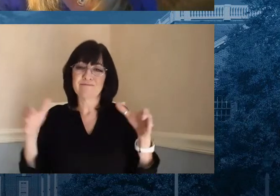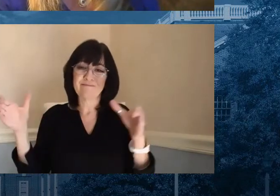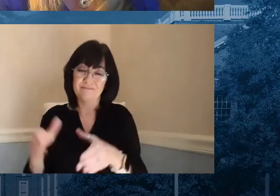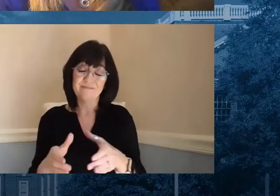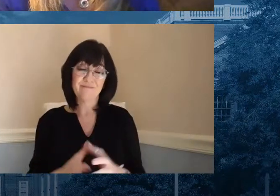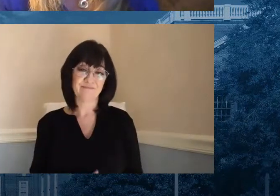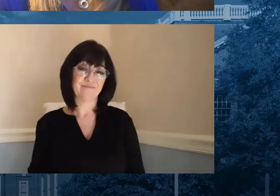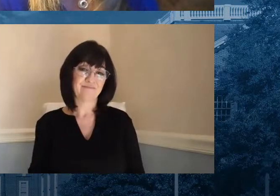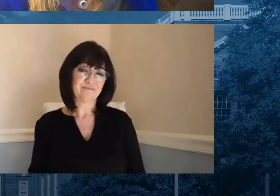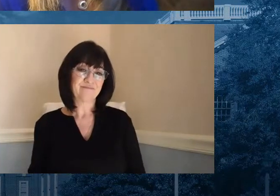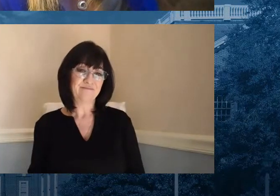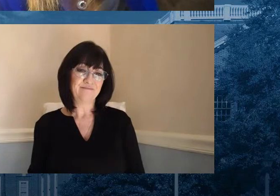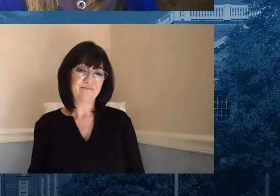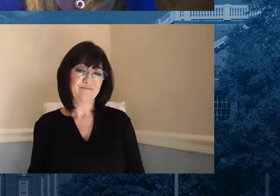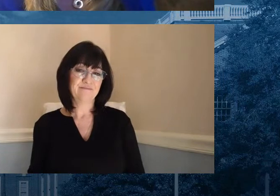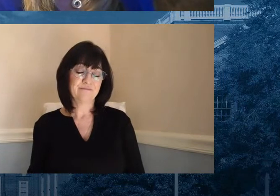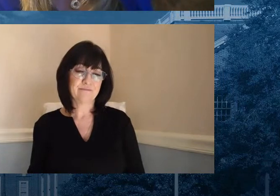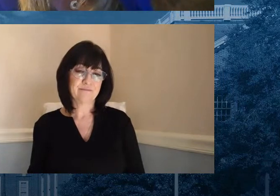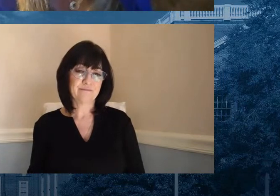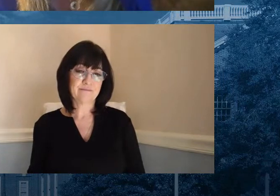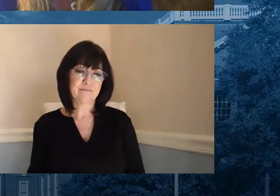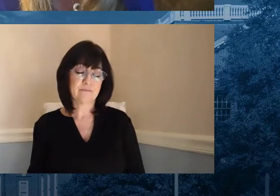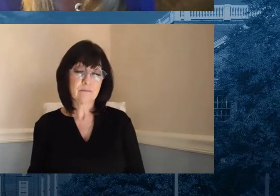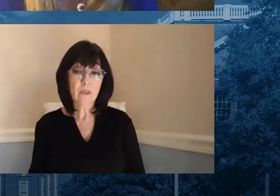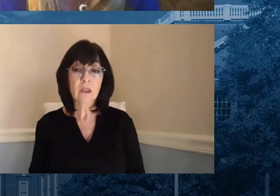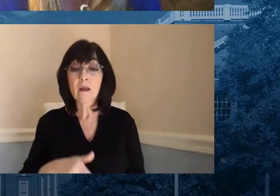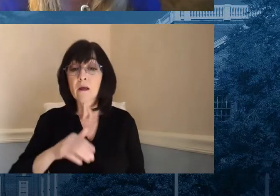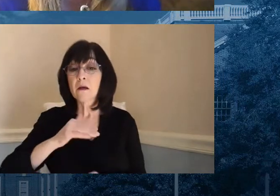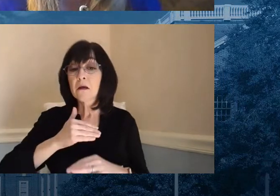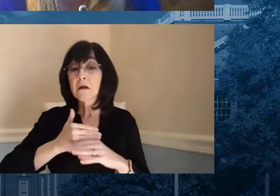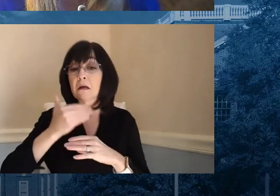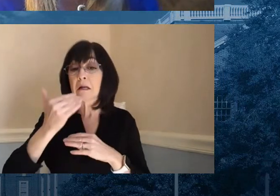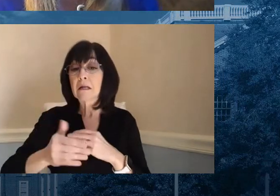All right, next we'll go to Tim Mastro from Delaware State News.